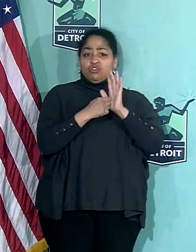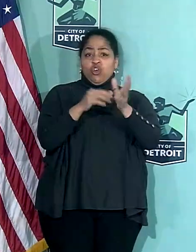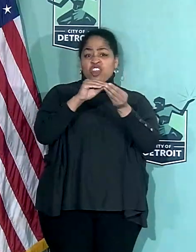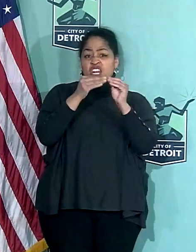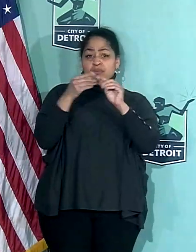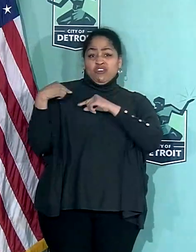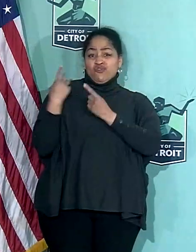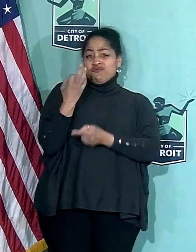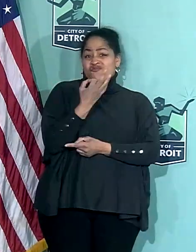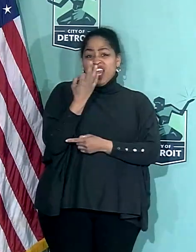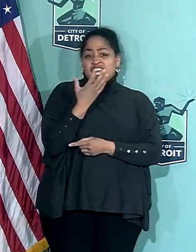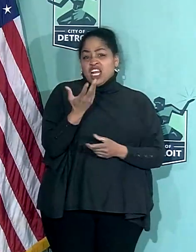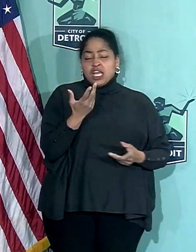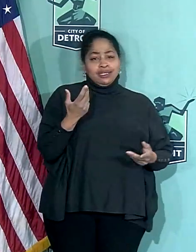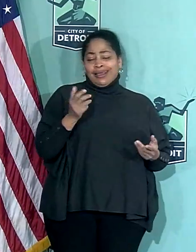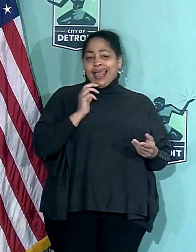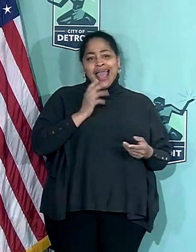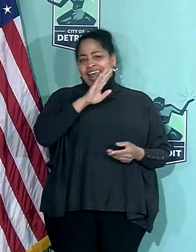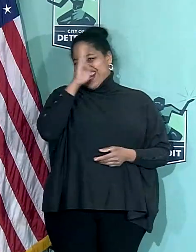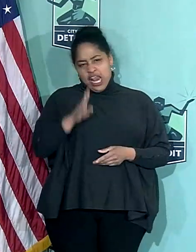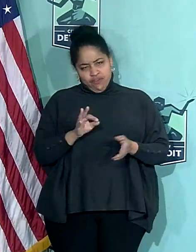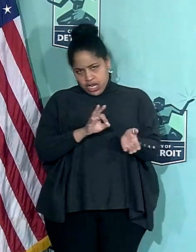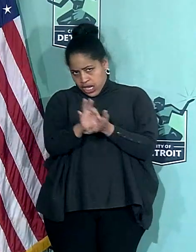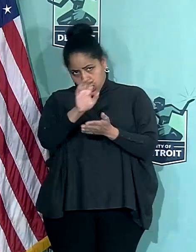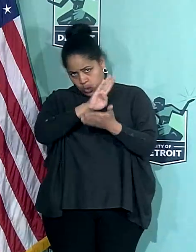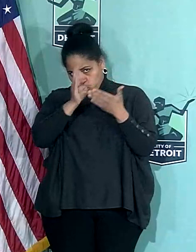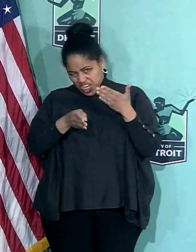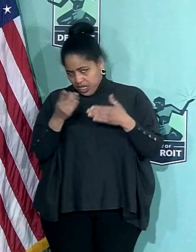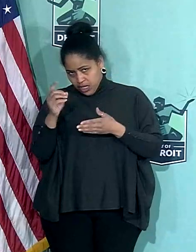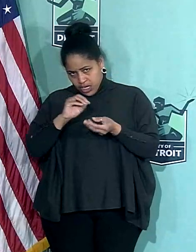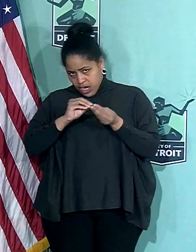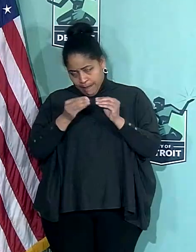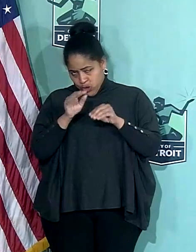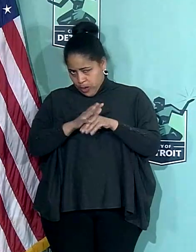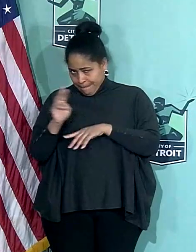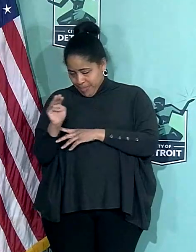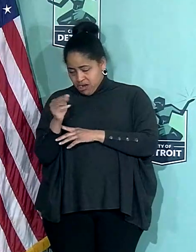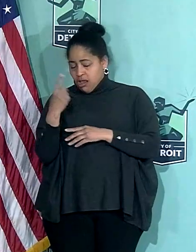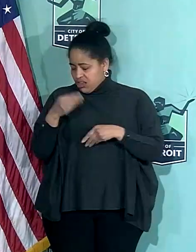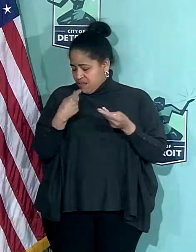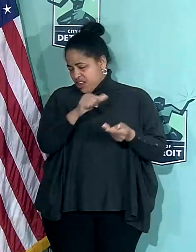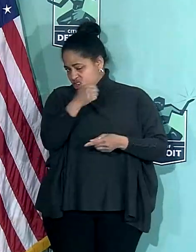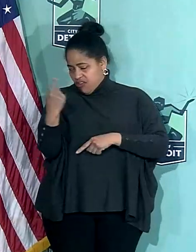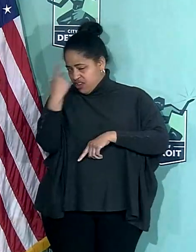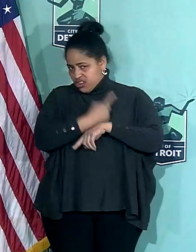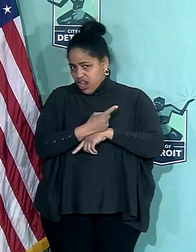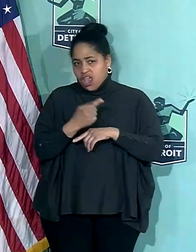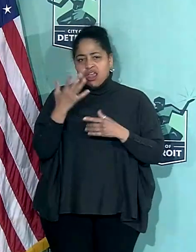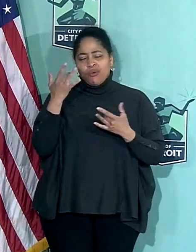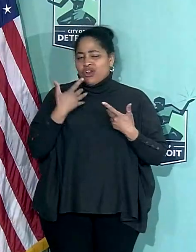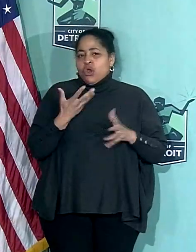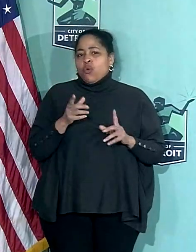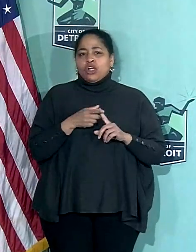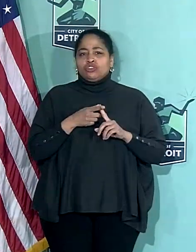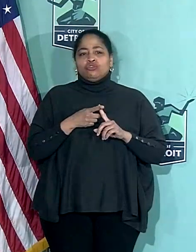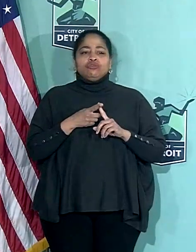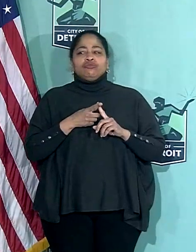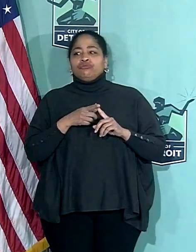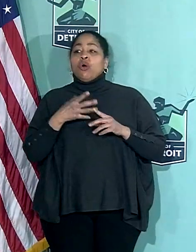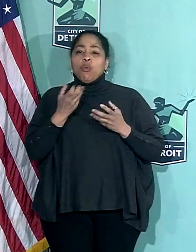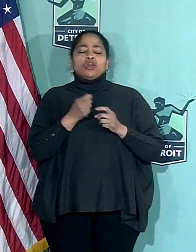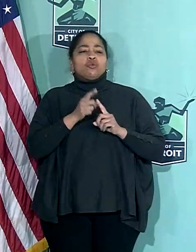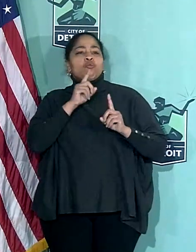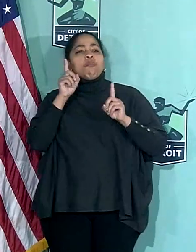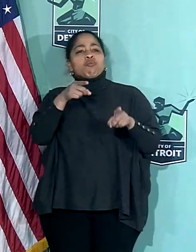I'm never confident on weekend numbers. We want to give them another day to make sure we're not underreporting. But if you just look at what's